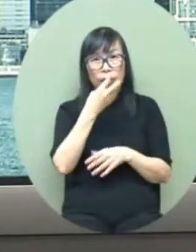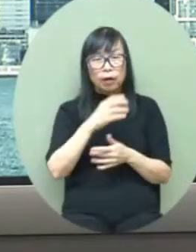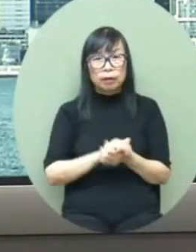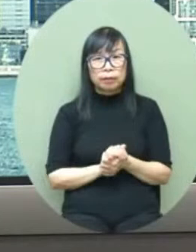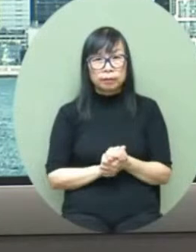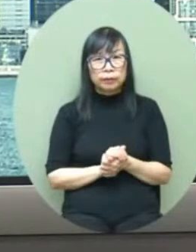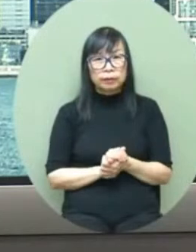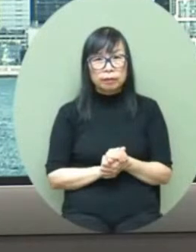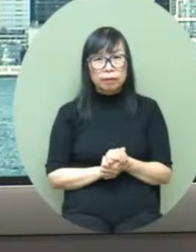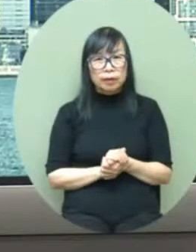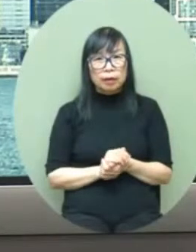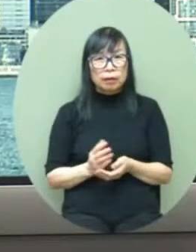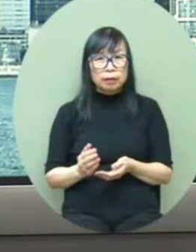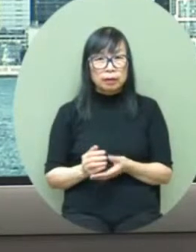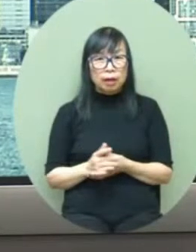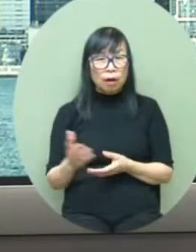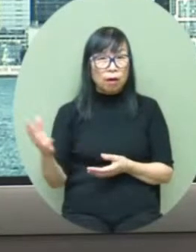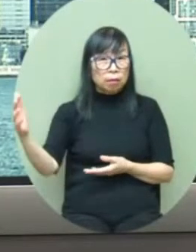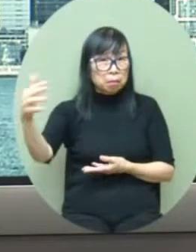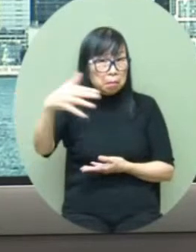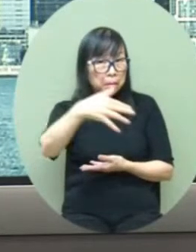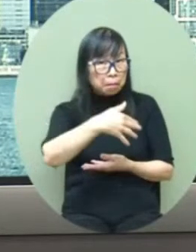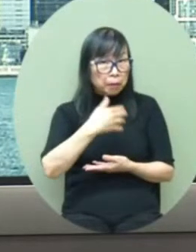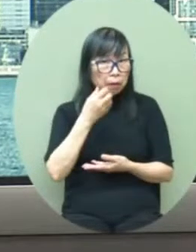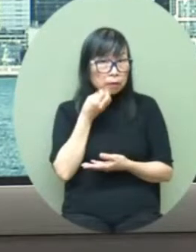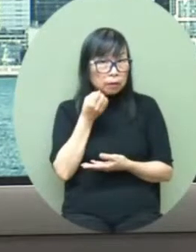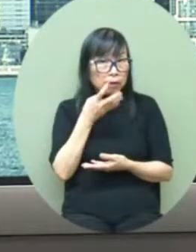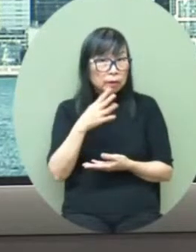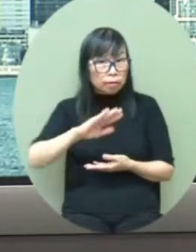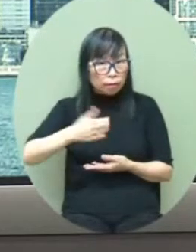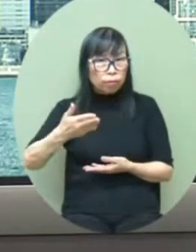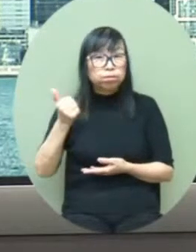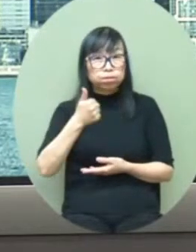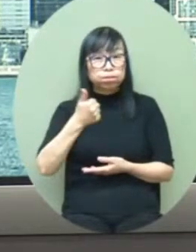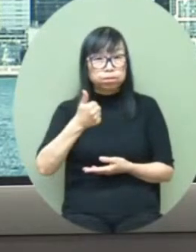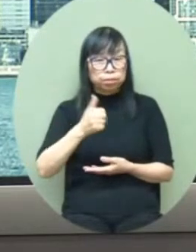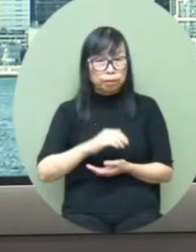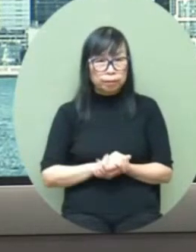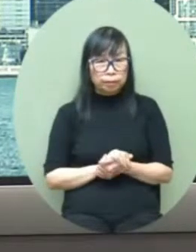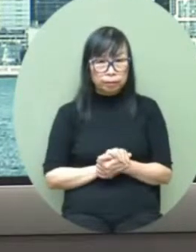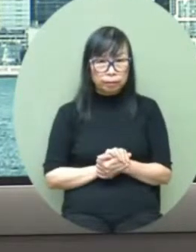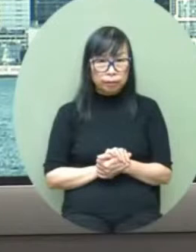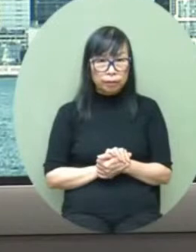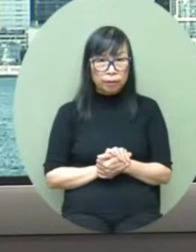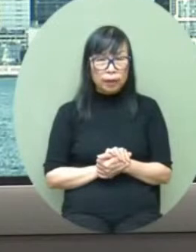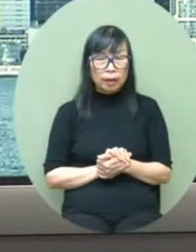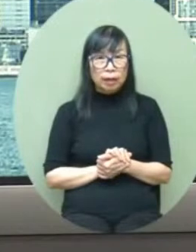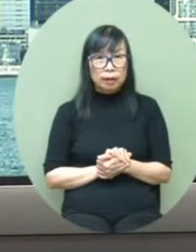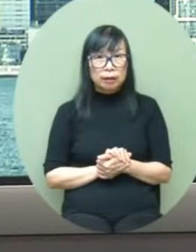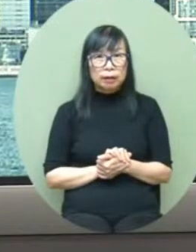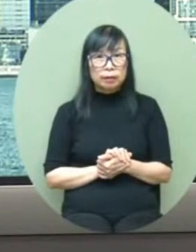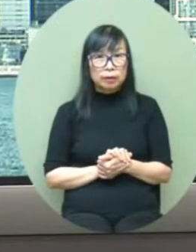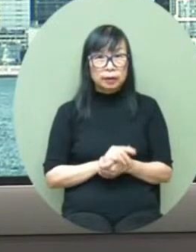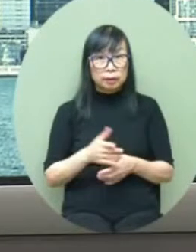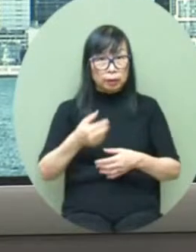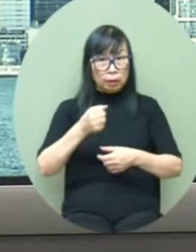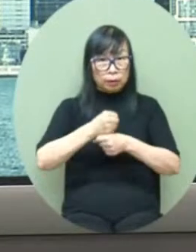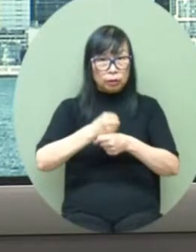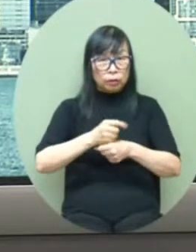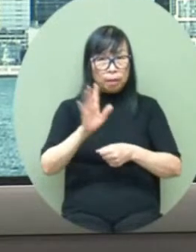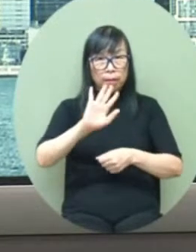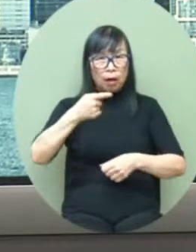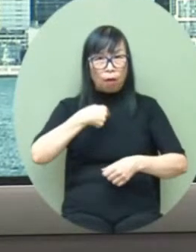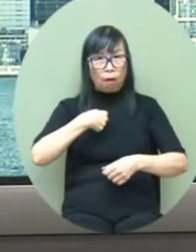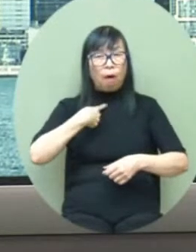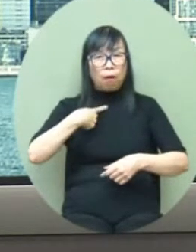these visits, so all the visits will continue, not just by me, but my colleagues. So officials from the government